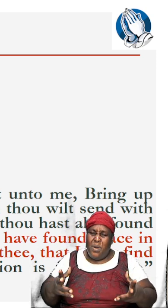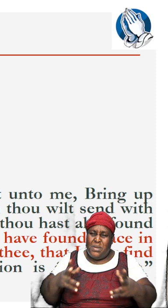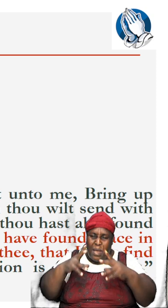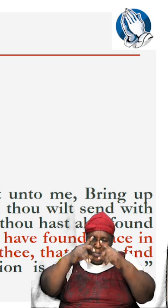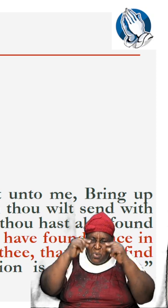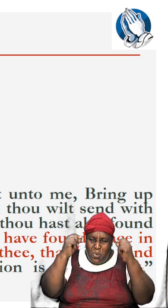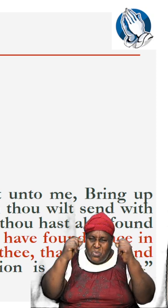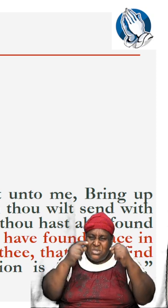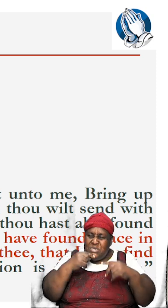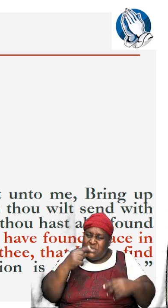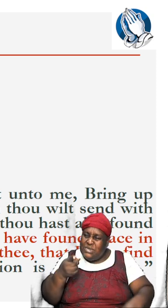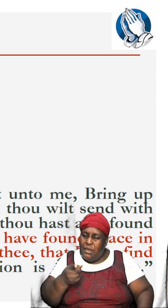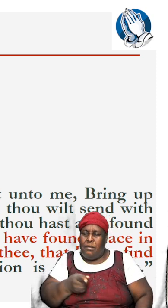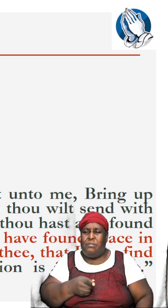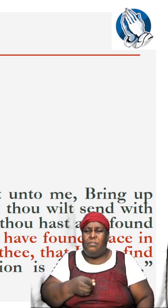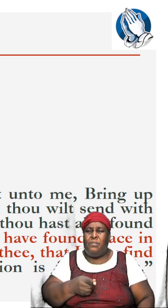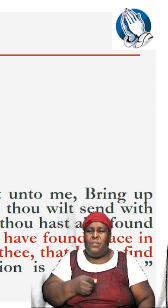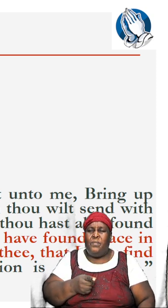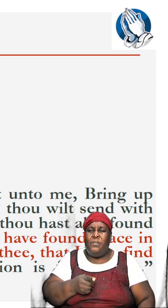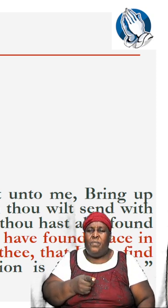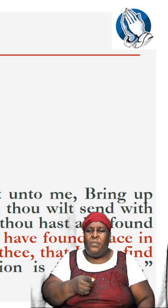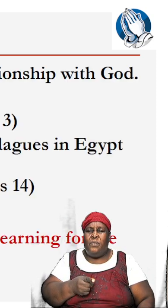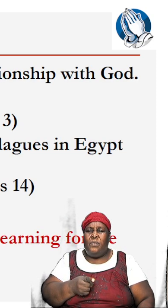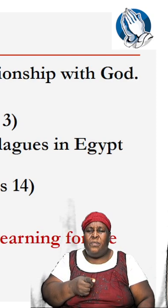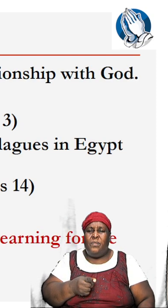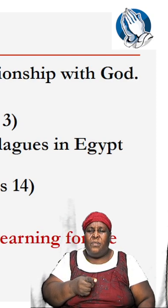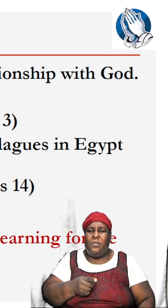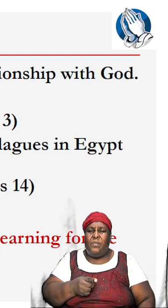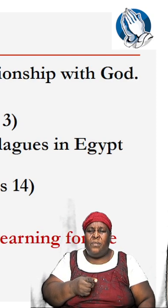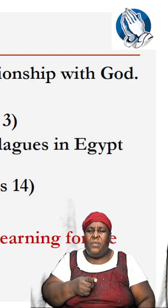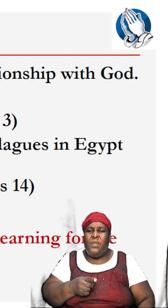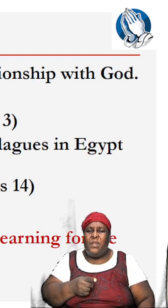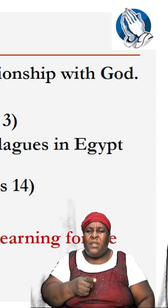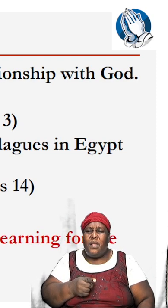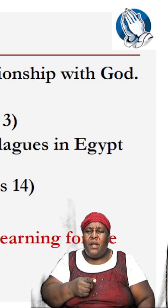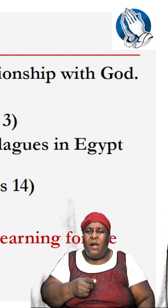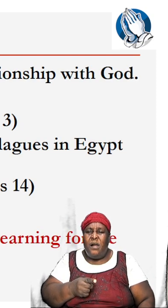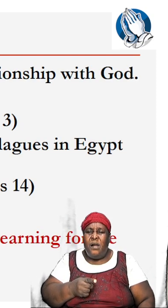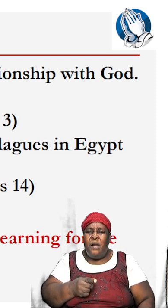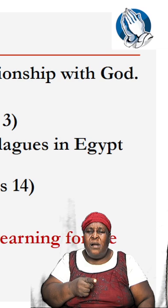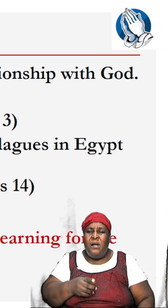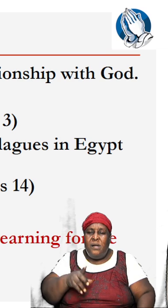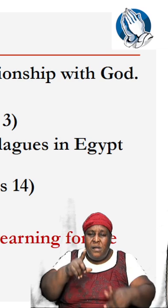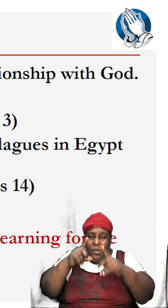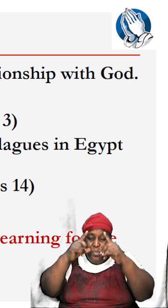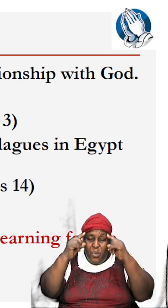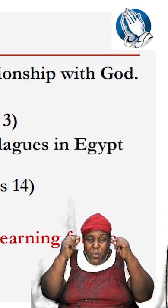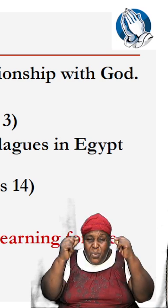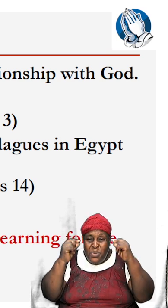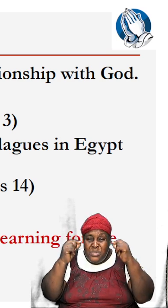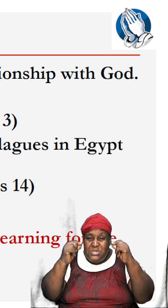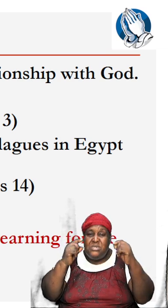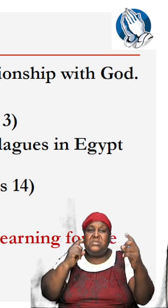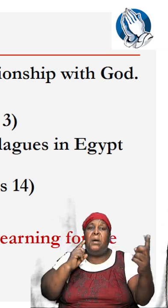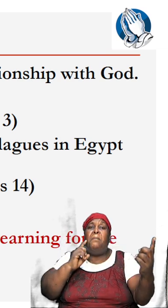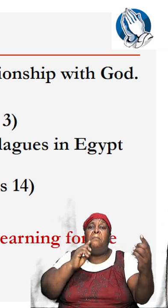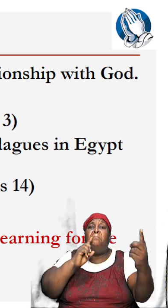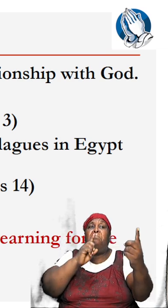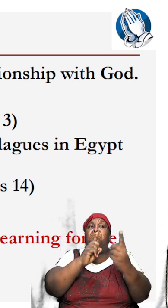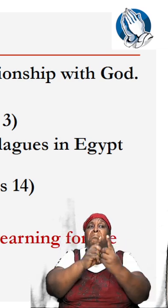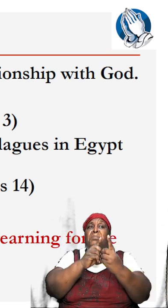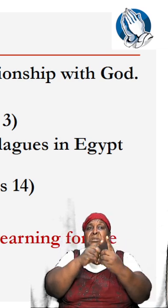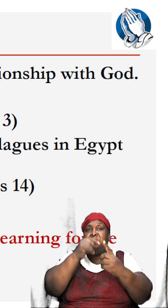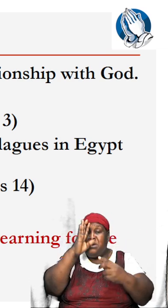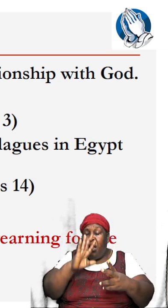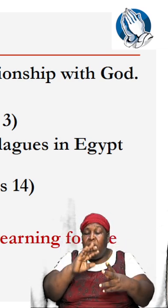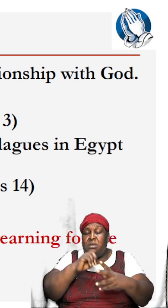saying? Because truth be told, praise God, Moses met God in the